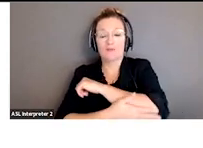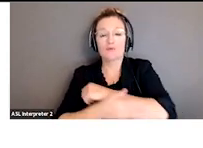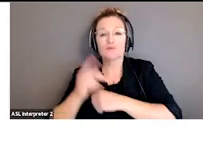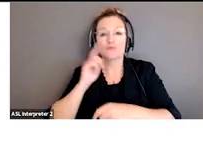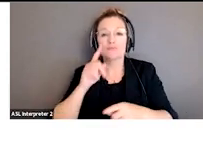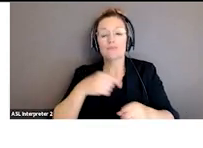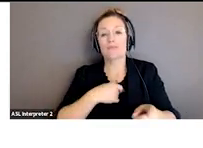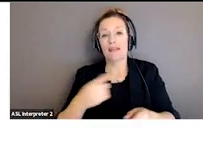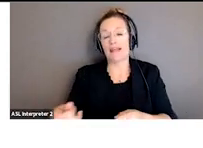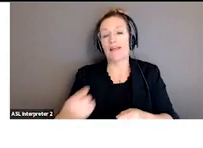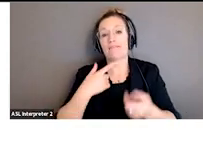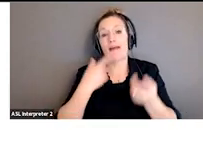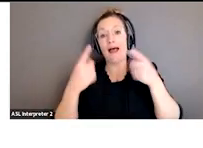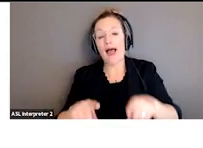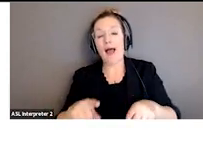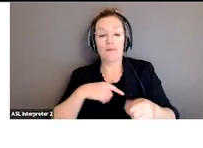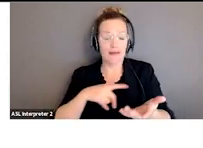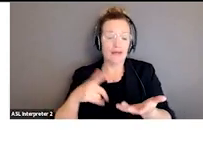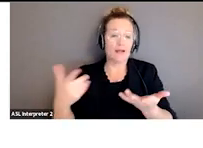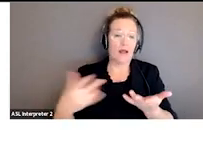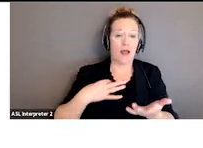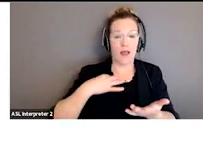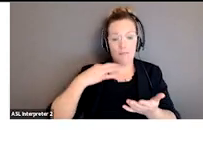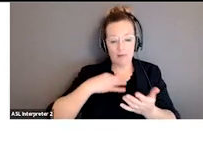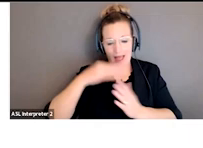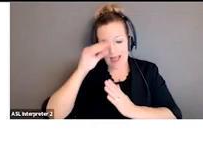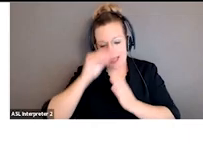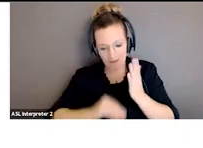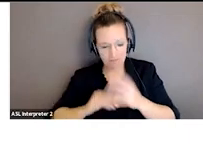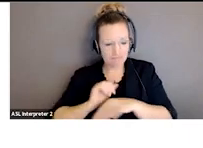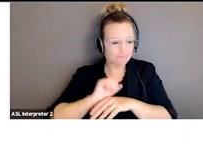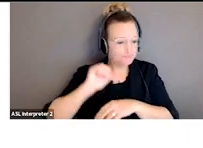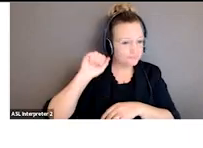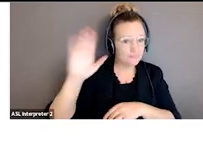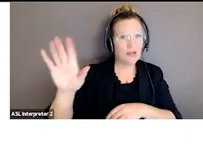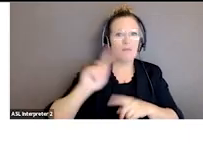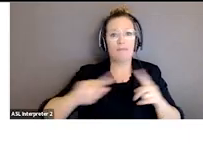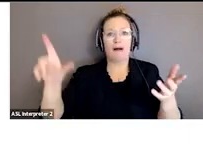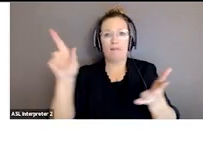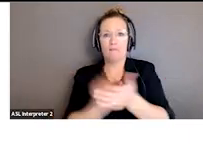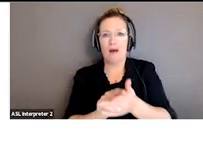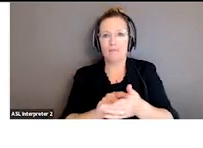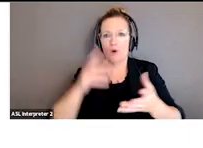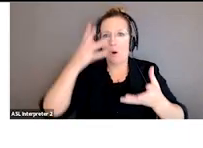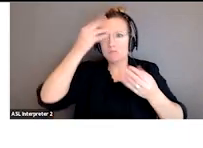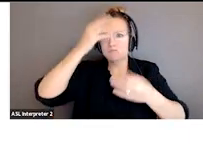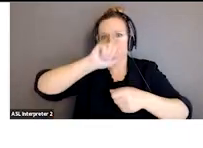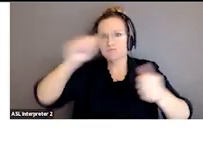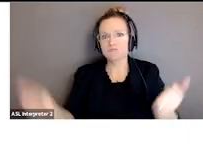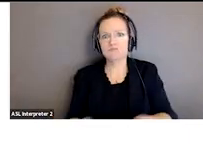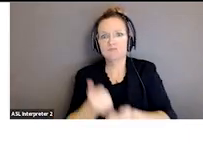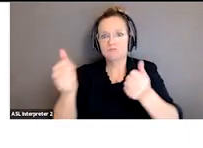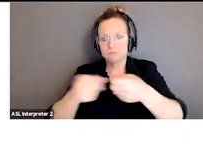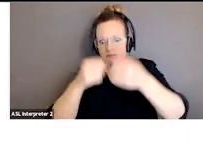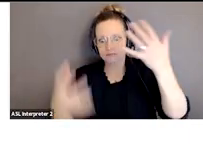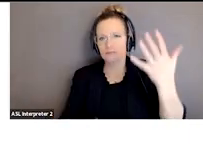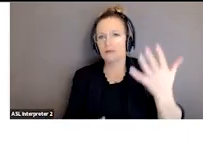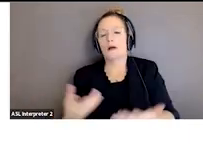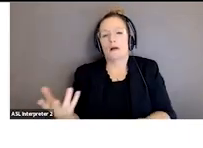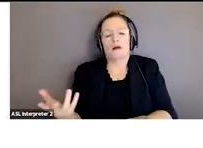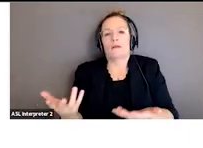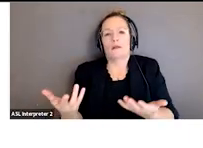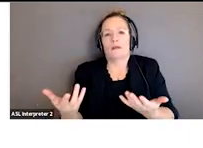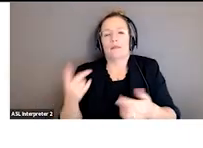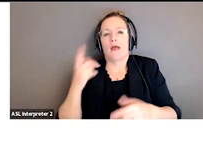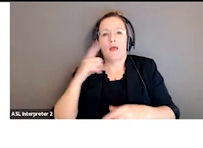patent application, that can also be a very big problem. So it's really important to talk to your service provider before you go and publish. And if you have